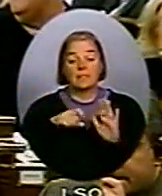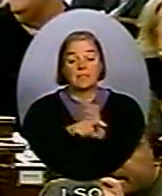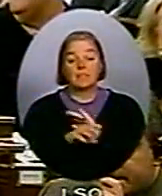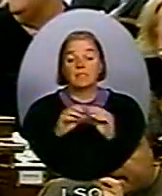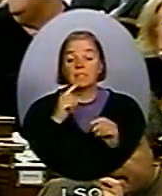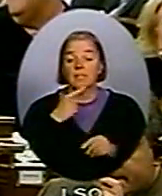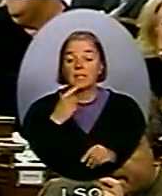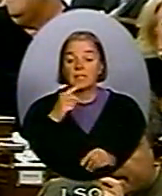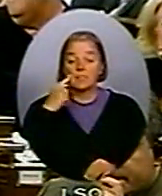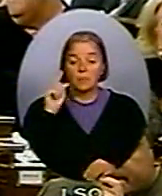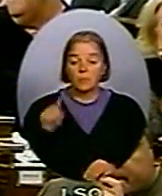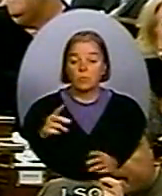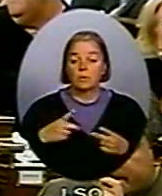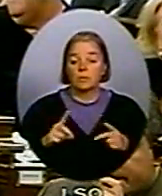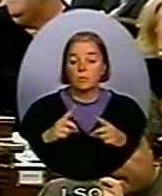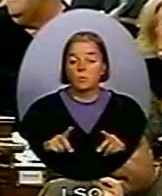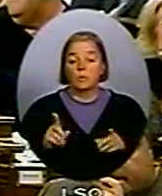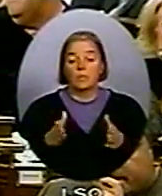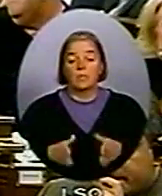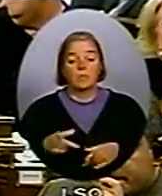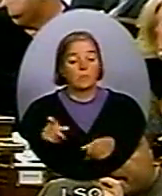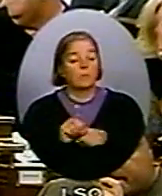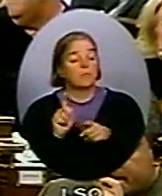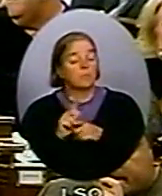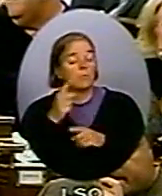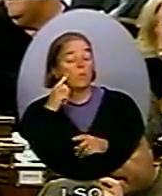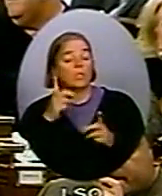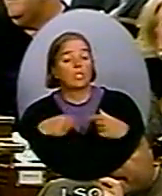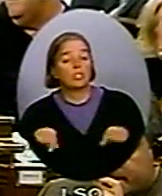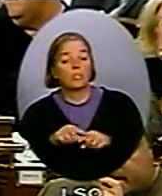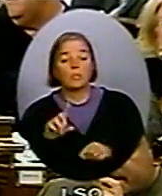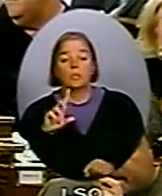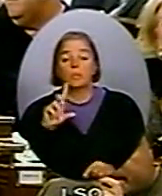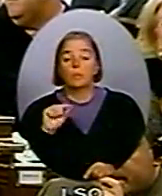in 2010-11, for that year that was measured, received